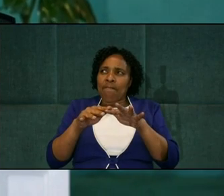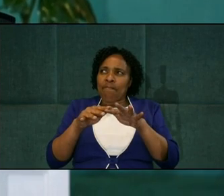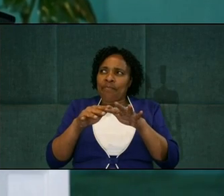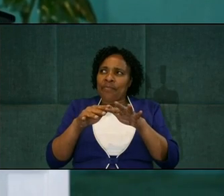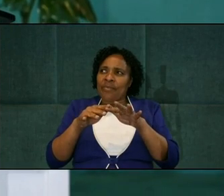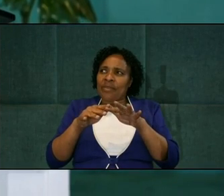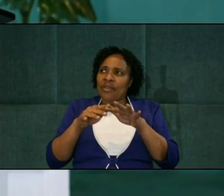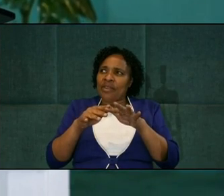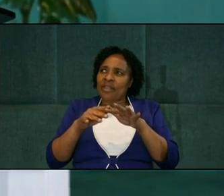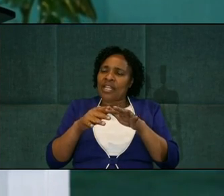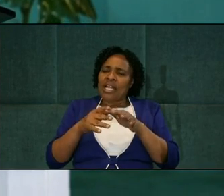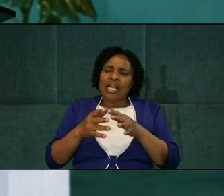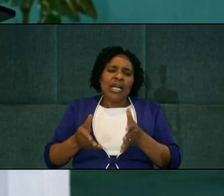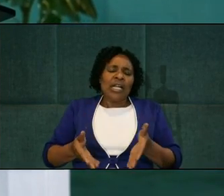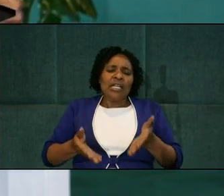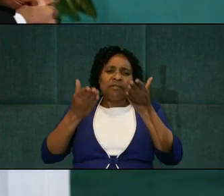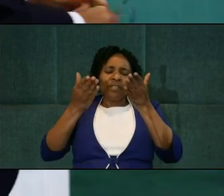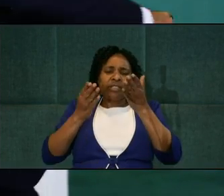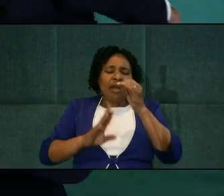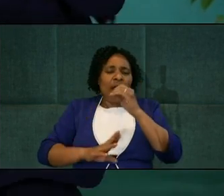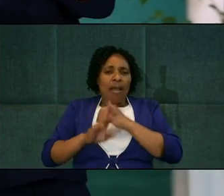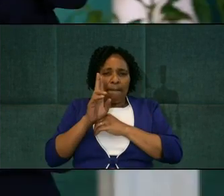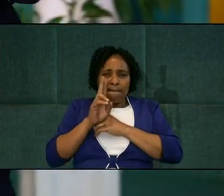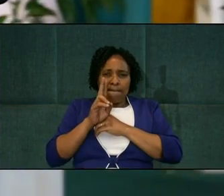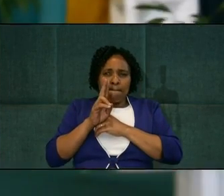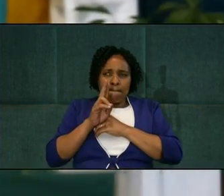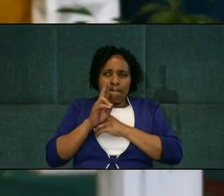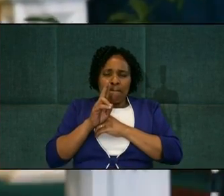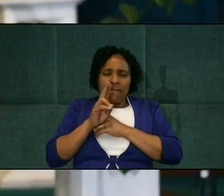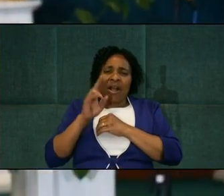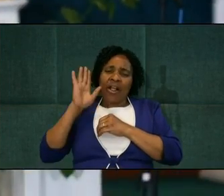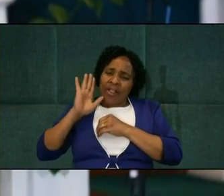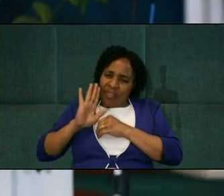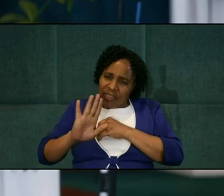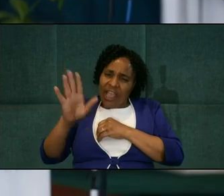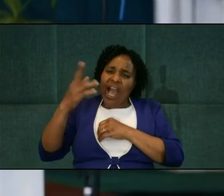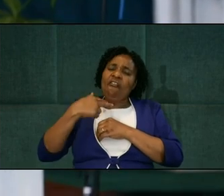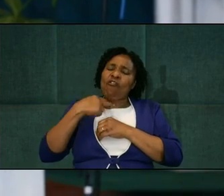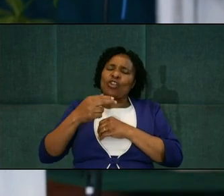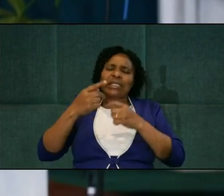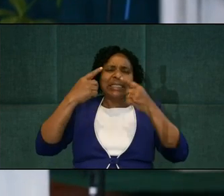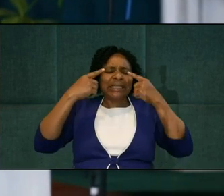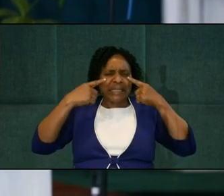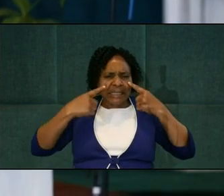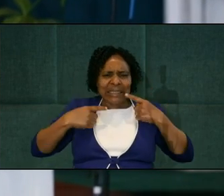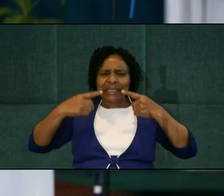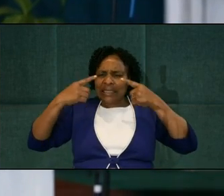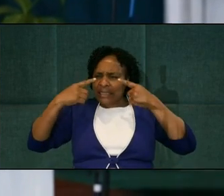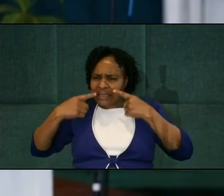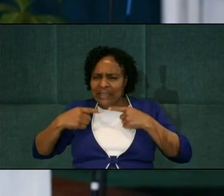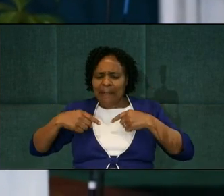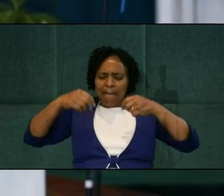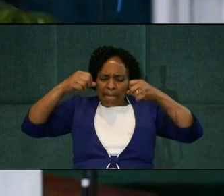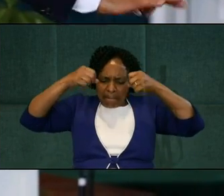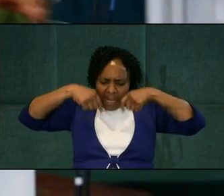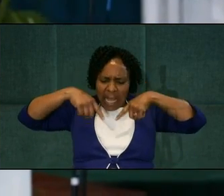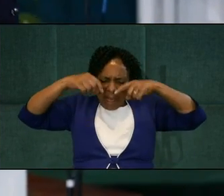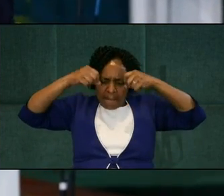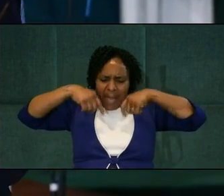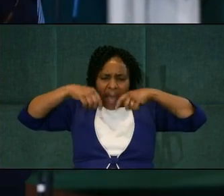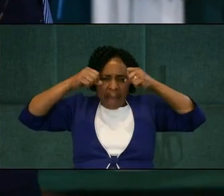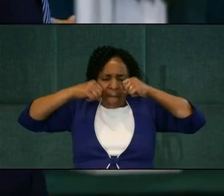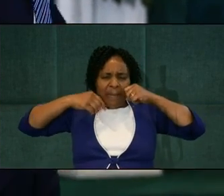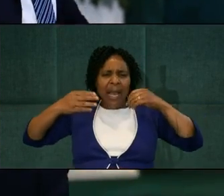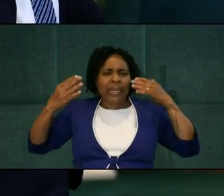lifted up. Have you seen that? They lifted up their voices and they cried. And the people wept all